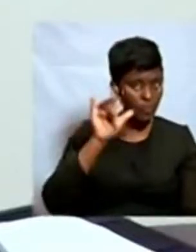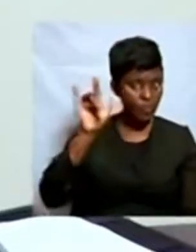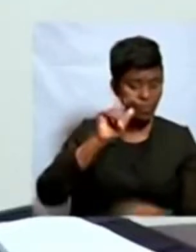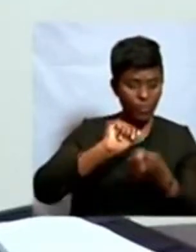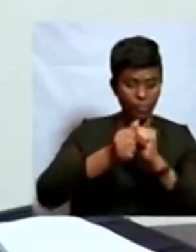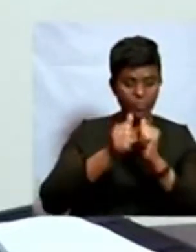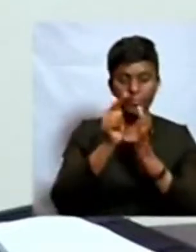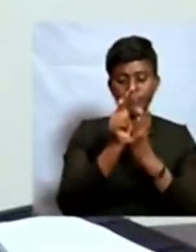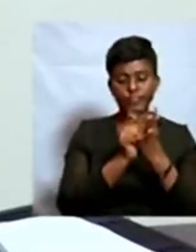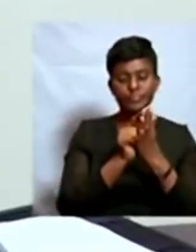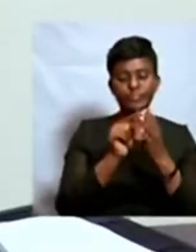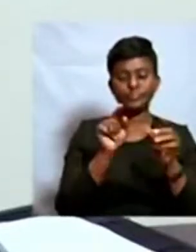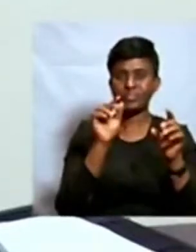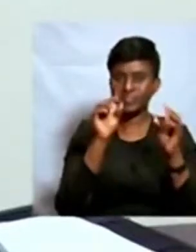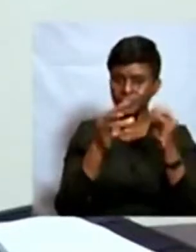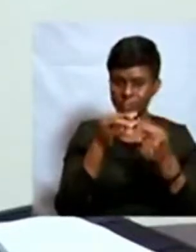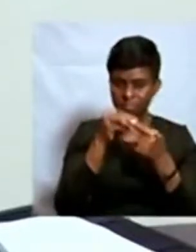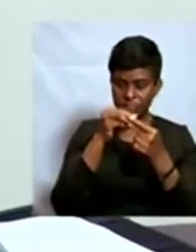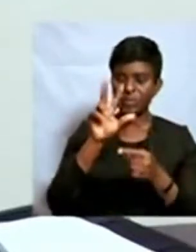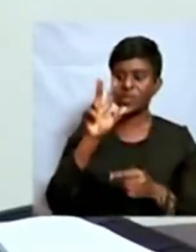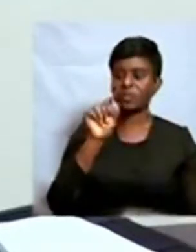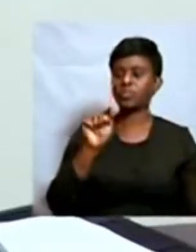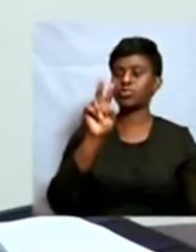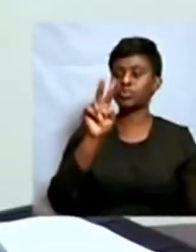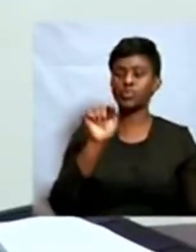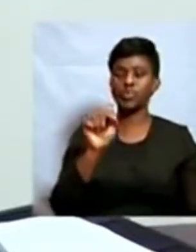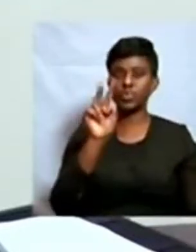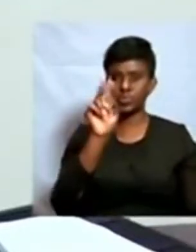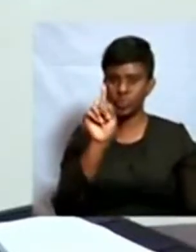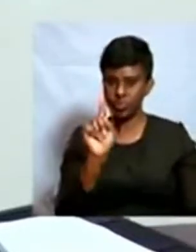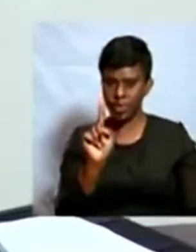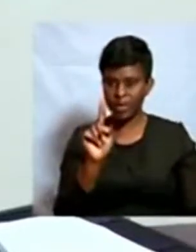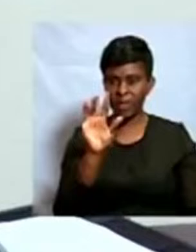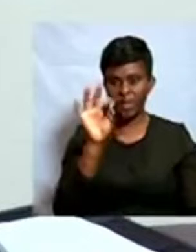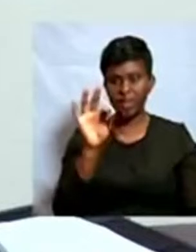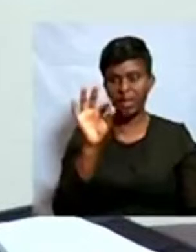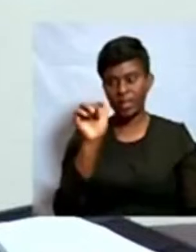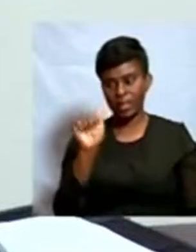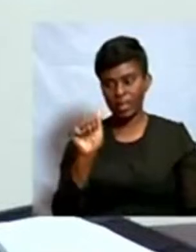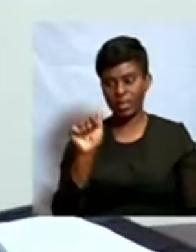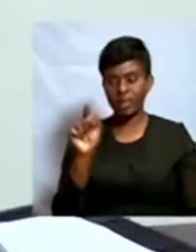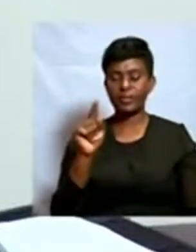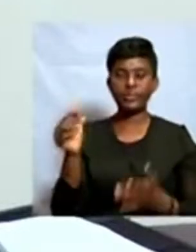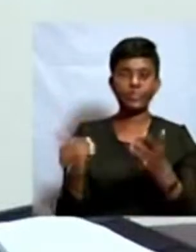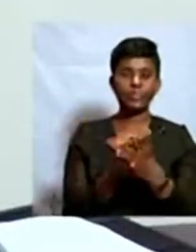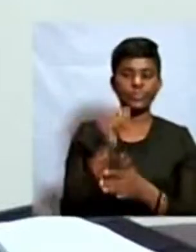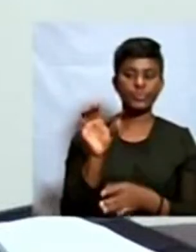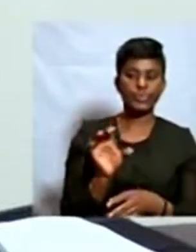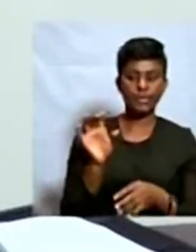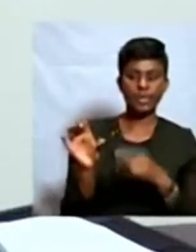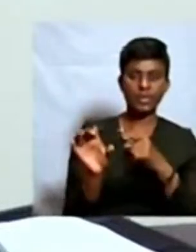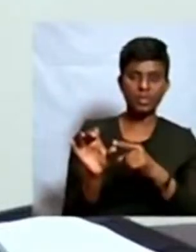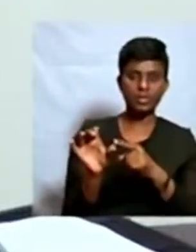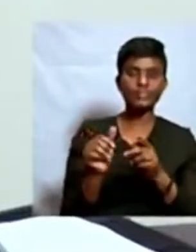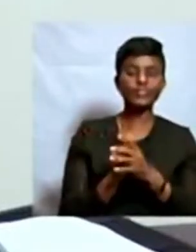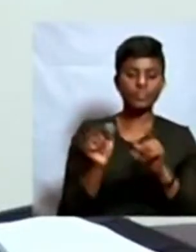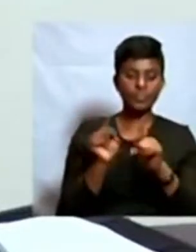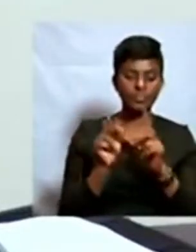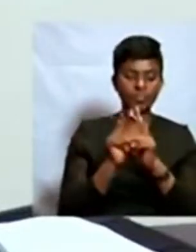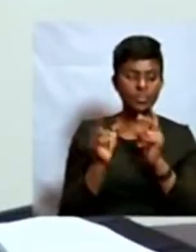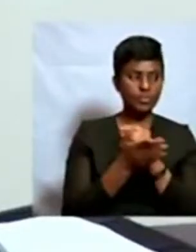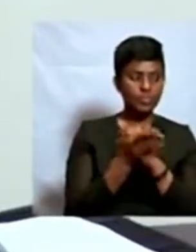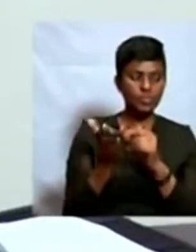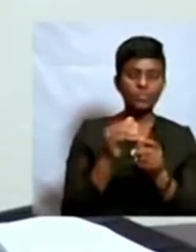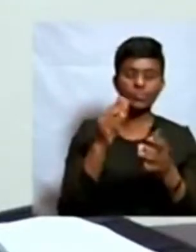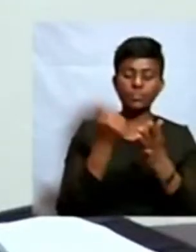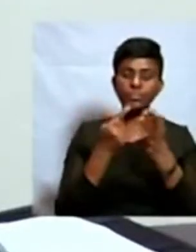Bill, specifically 3.2.1, section 9A, which is a new section. So this section